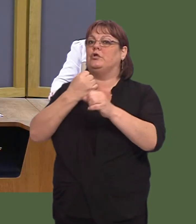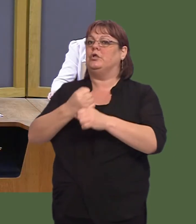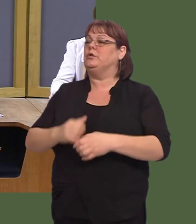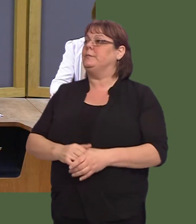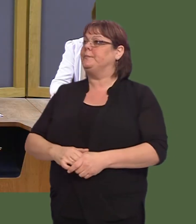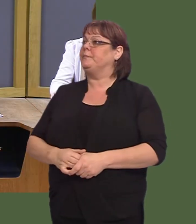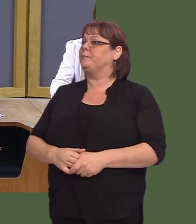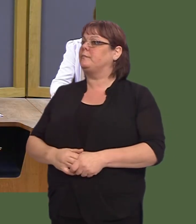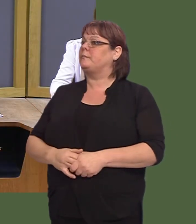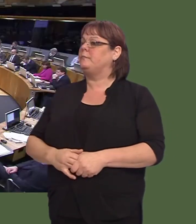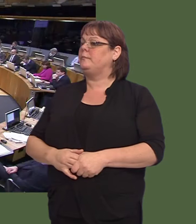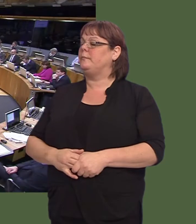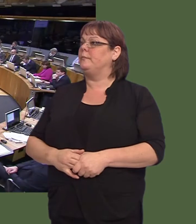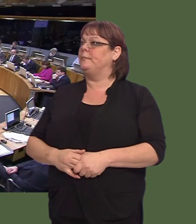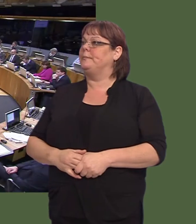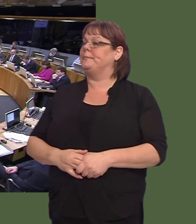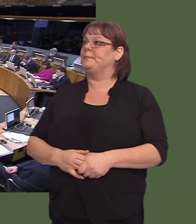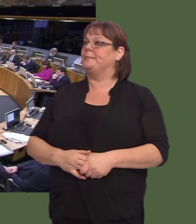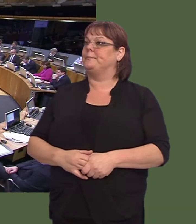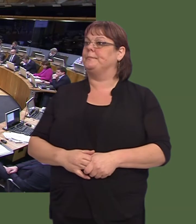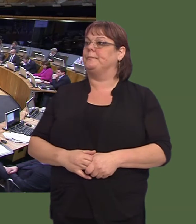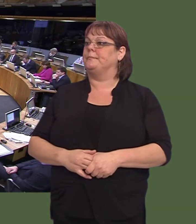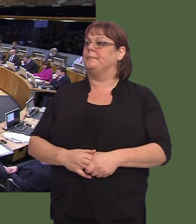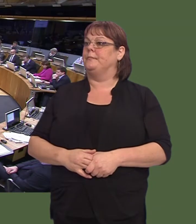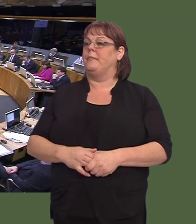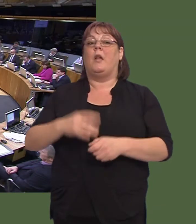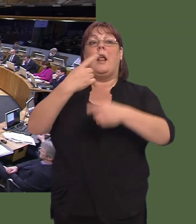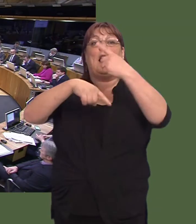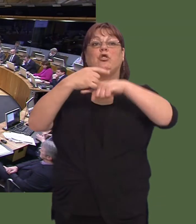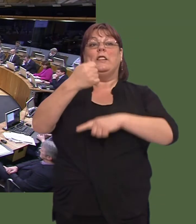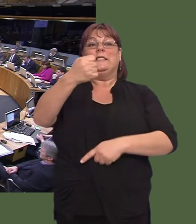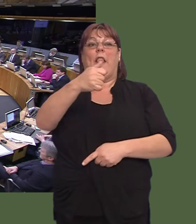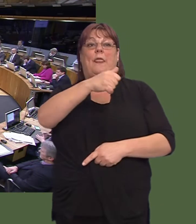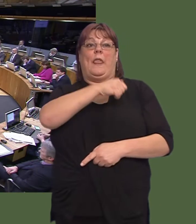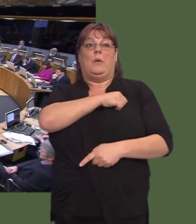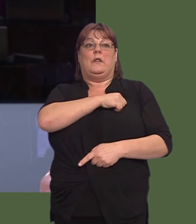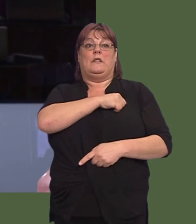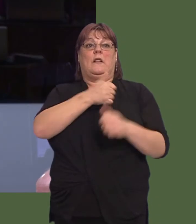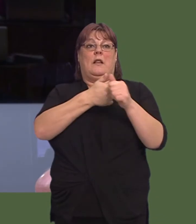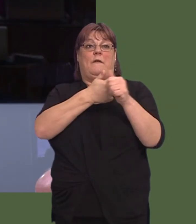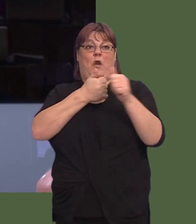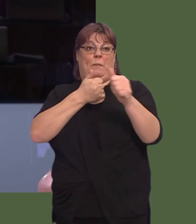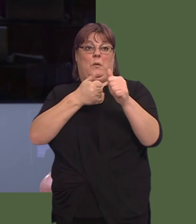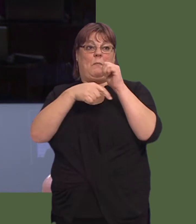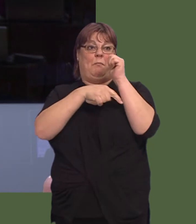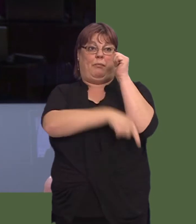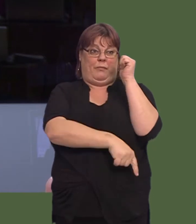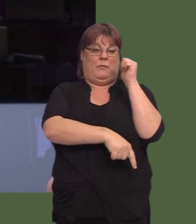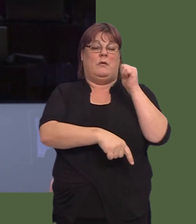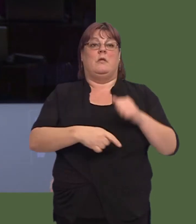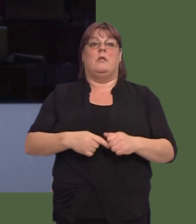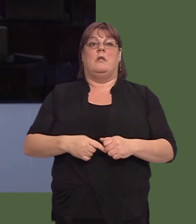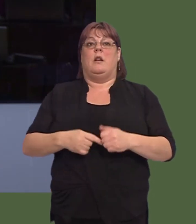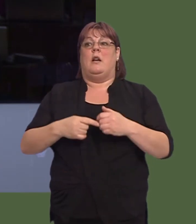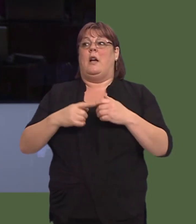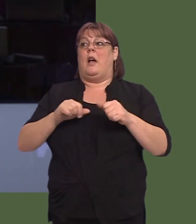George. First Minister, 10,000 firms went out of business last year in Wales. The number of firms